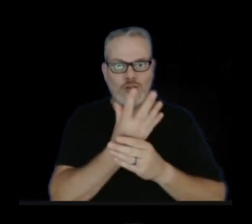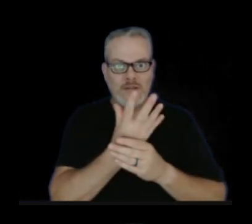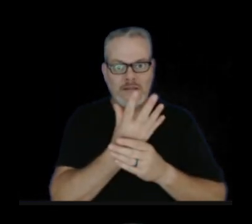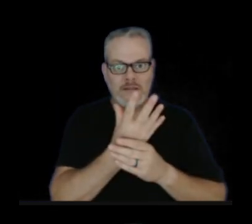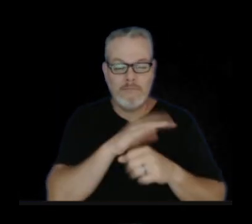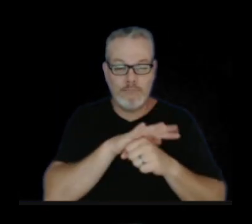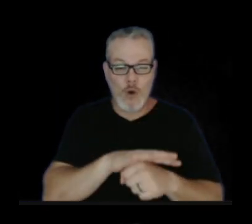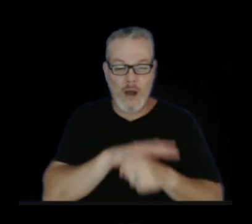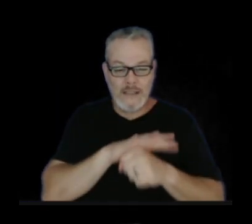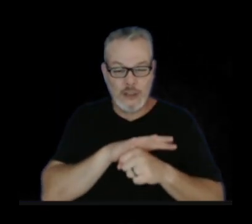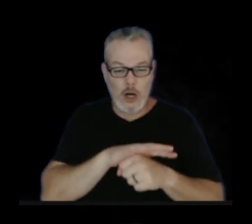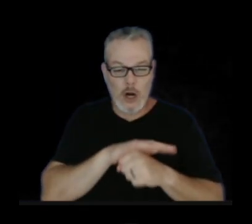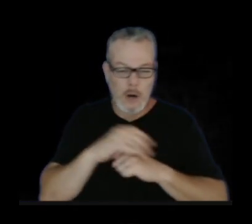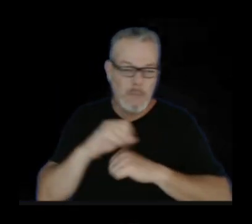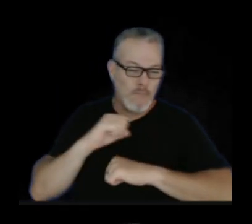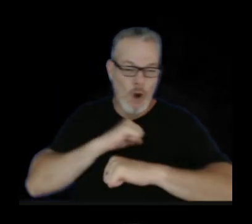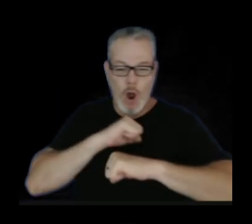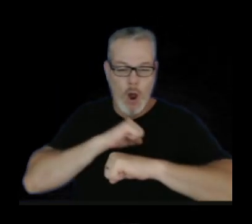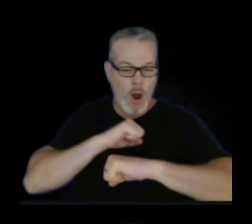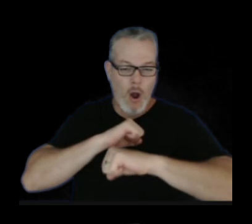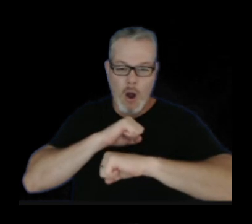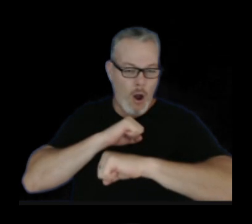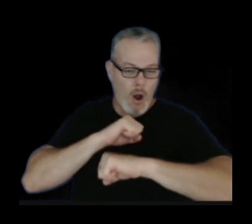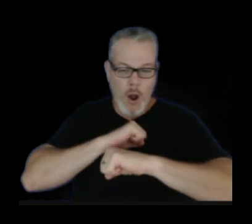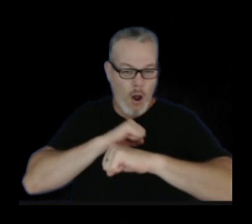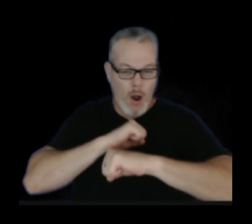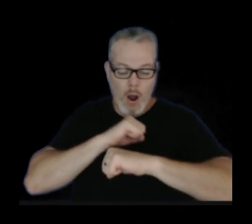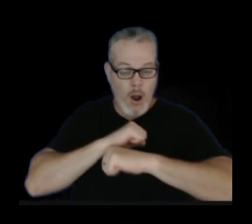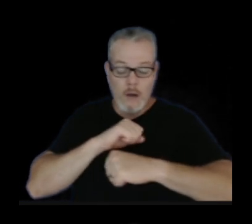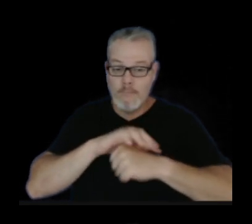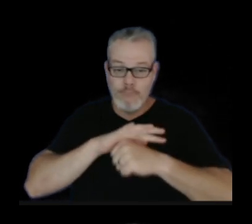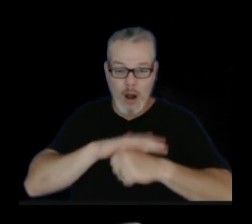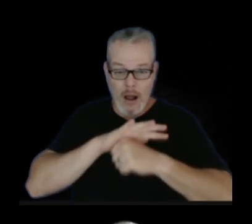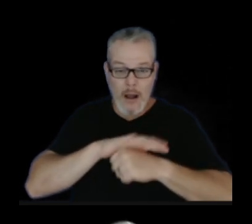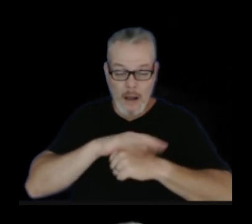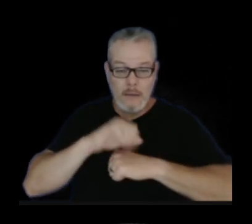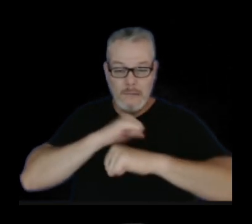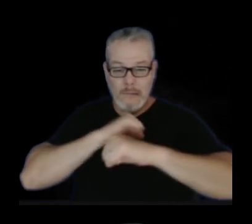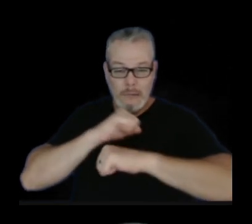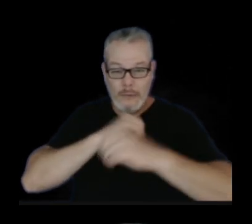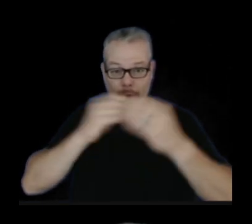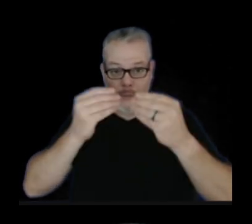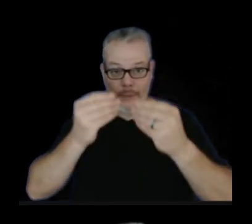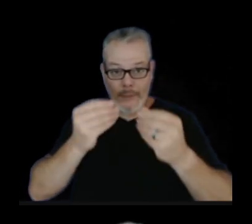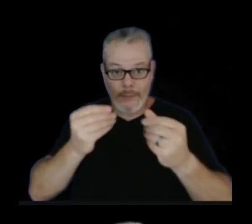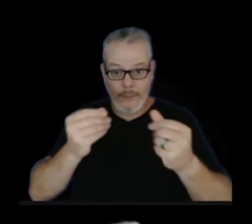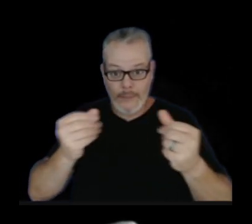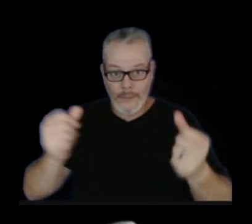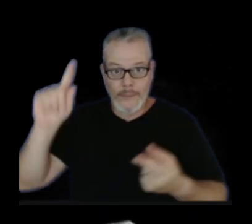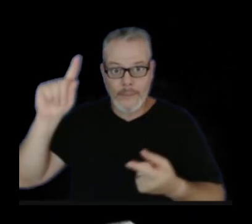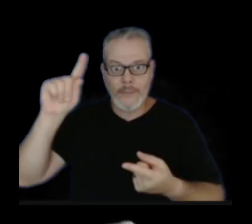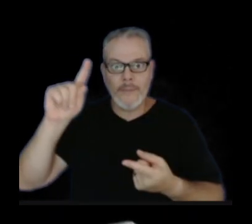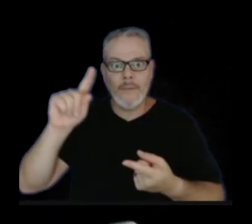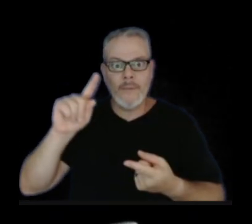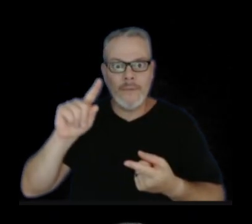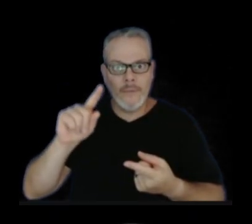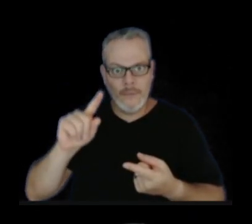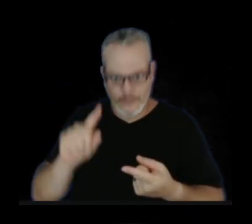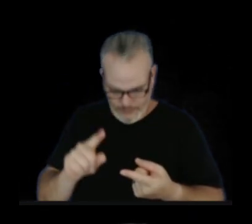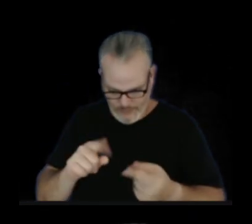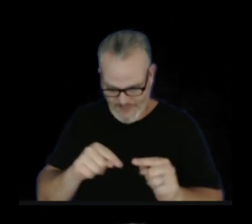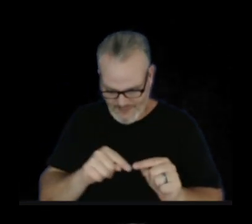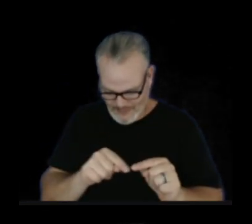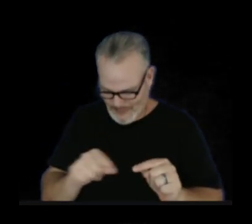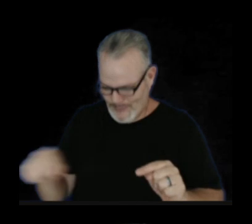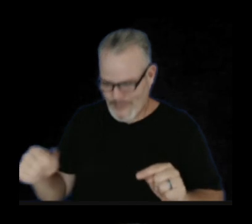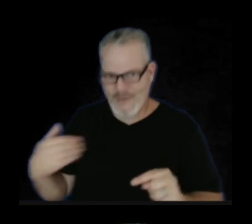to it. And as pressure relieved, the earthquakes reduced significantly. The counts came crashing down and have been pretty